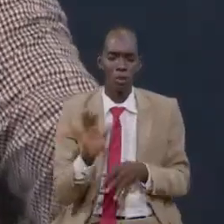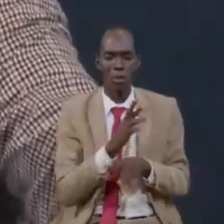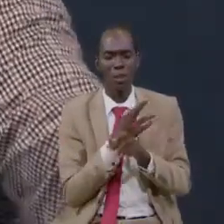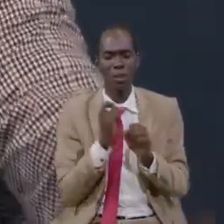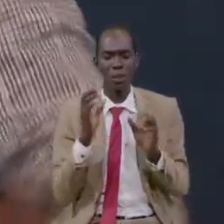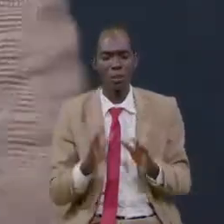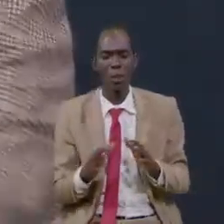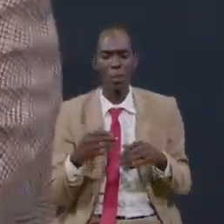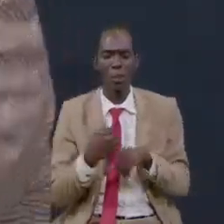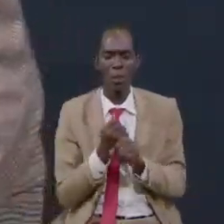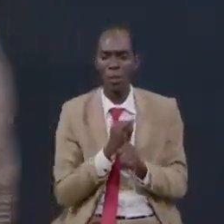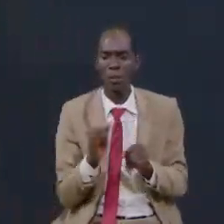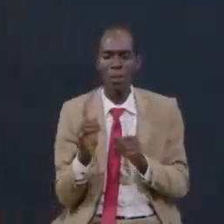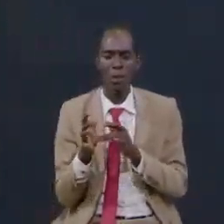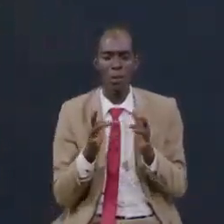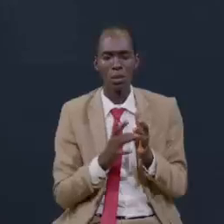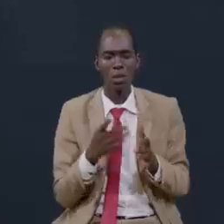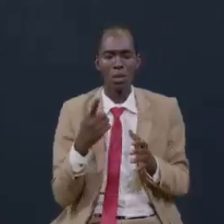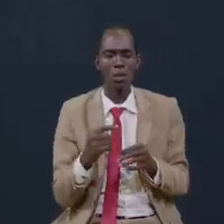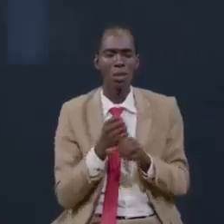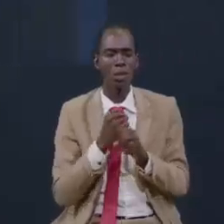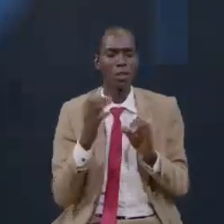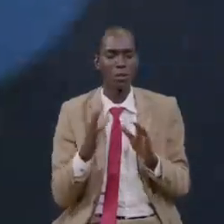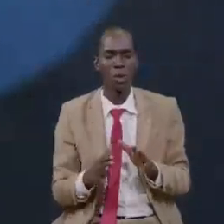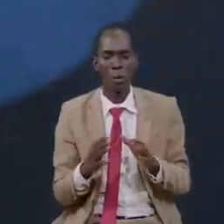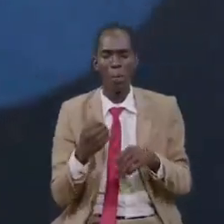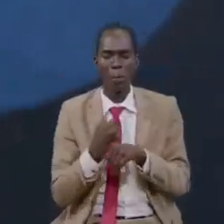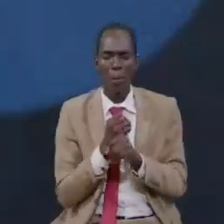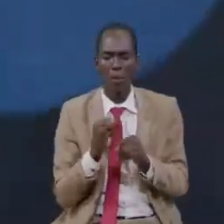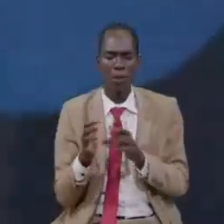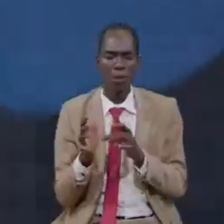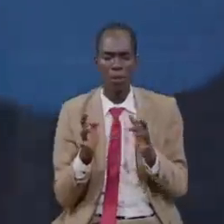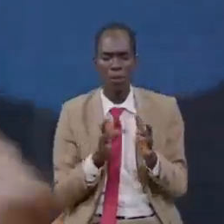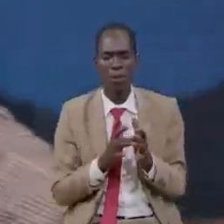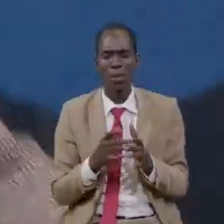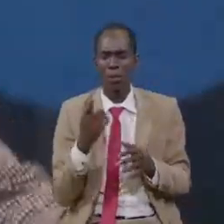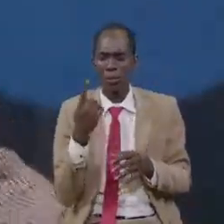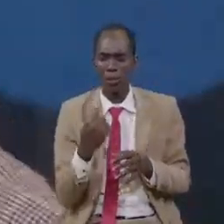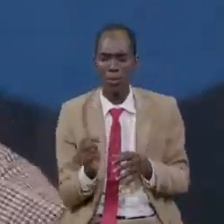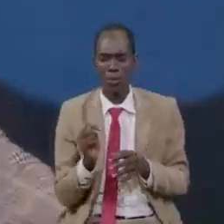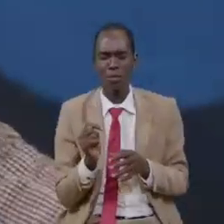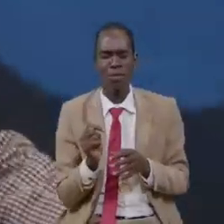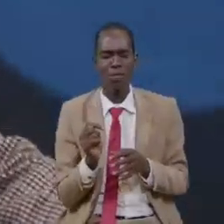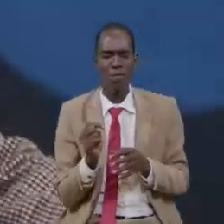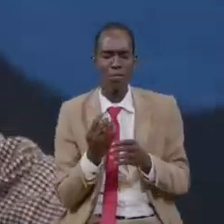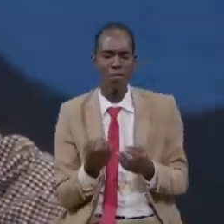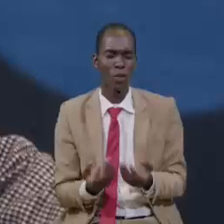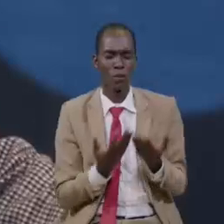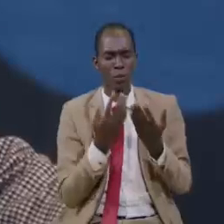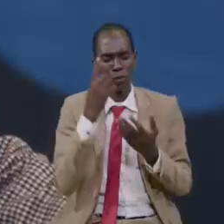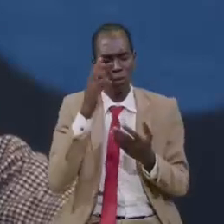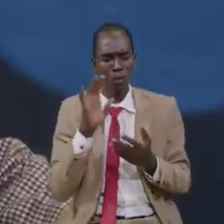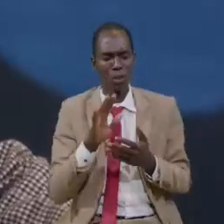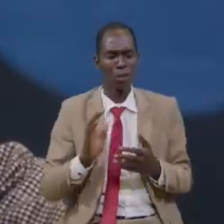Jesus their Savior, making Jesus the ransom for their soul. I pray,